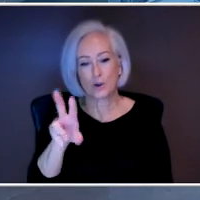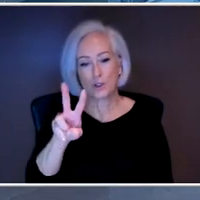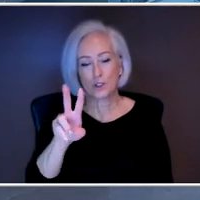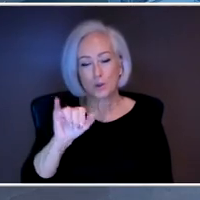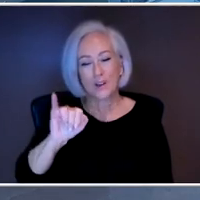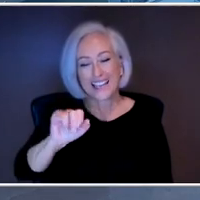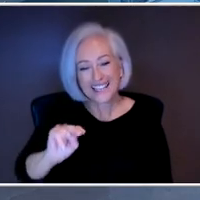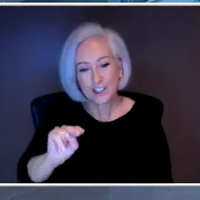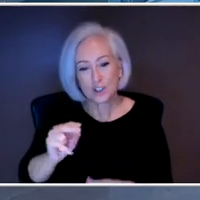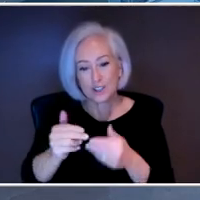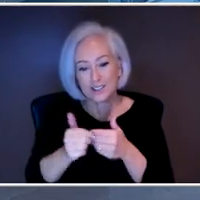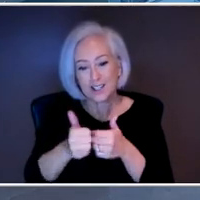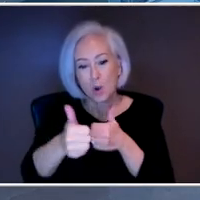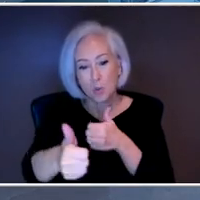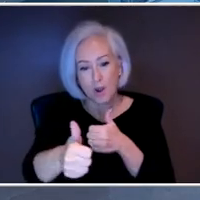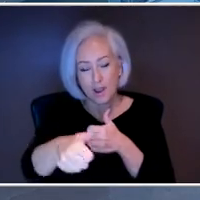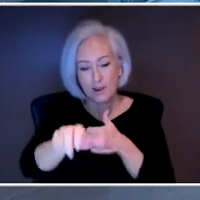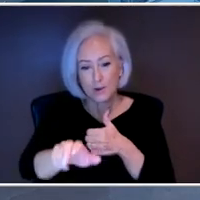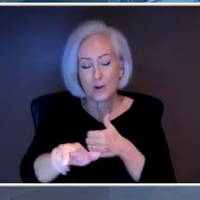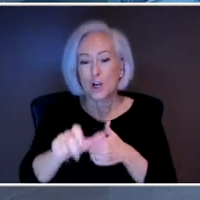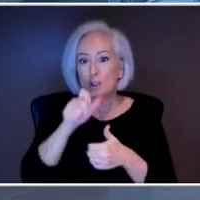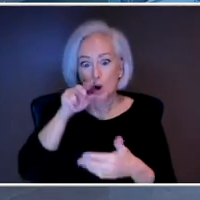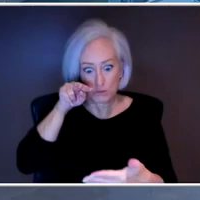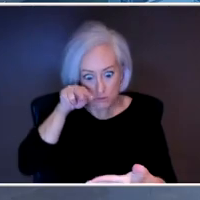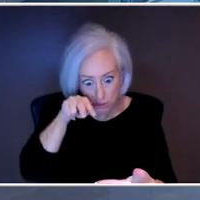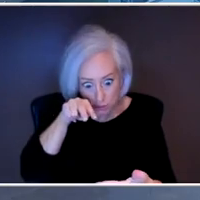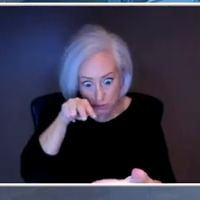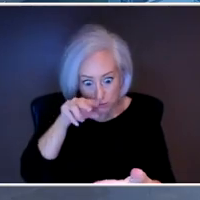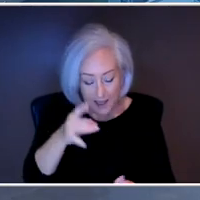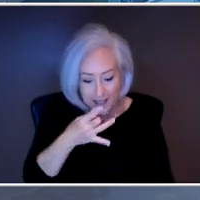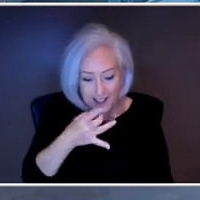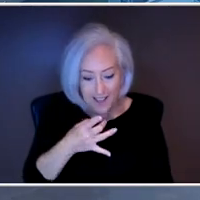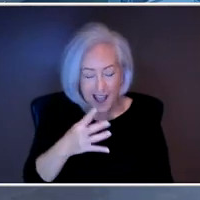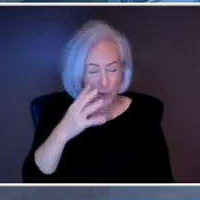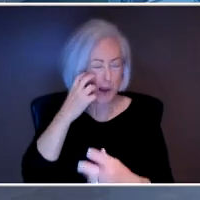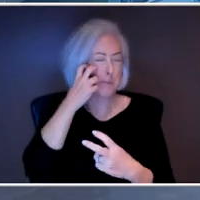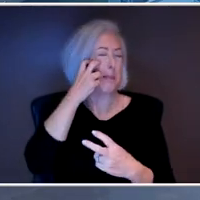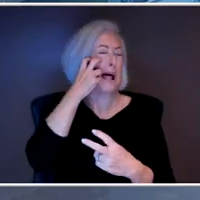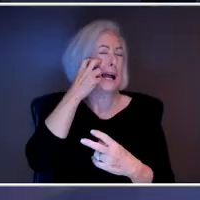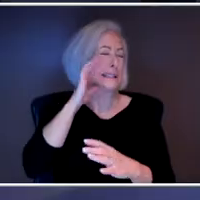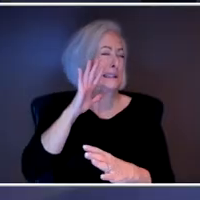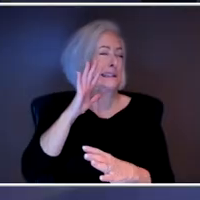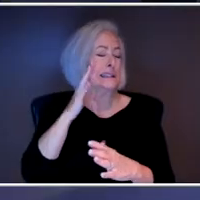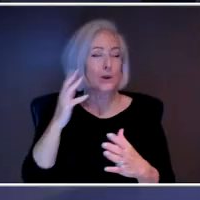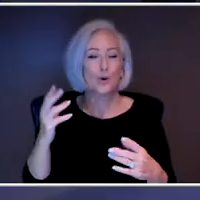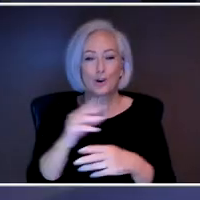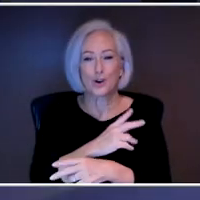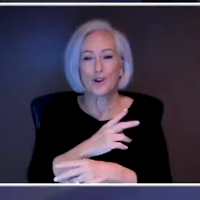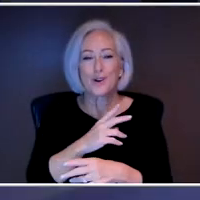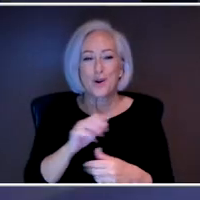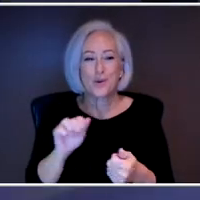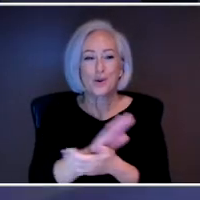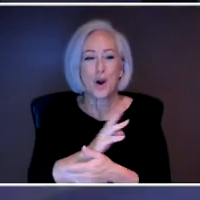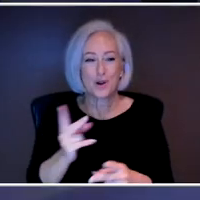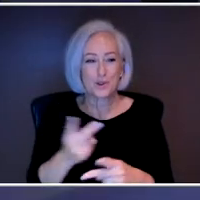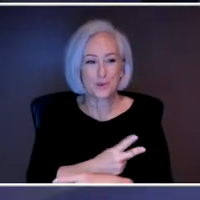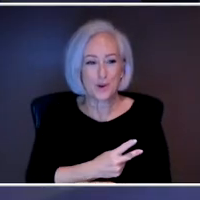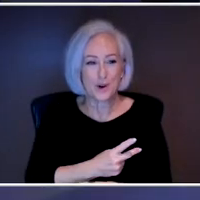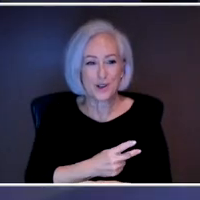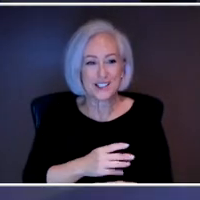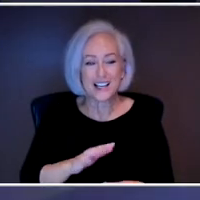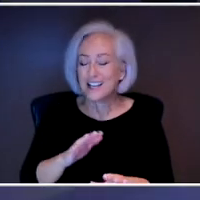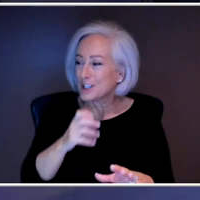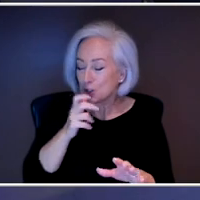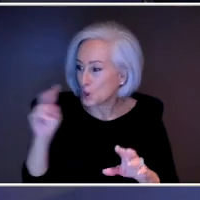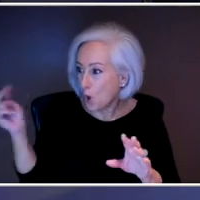things. We advise you not to stare directly at it. Okay. blind you and you can cause, uh-uh. I'm looking at you and it's like really bright. to say. I saw James looking at her talk. don't look at the